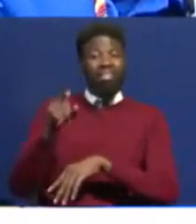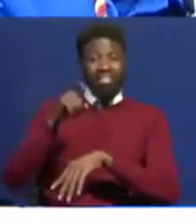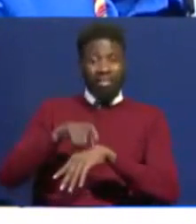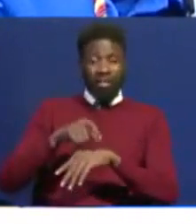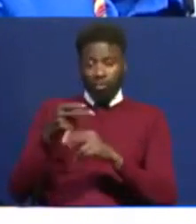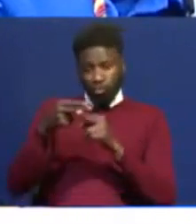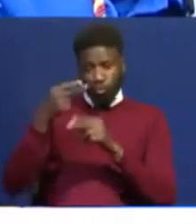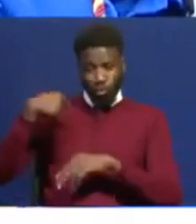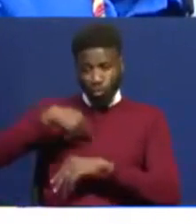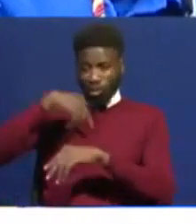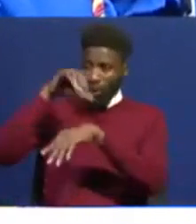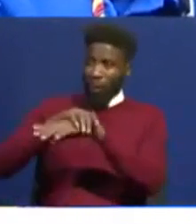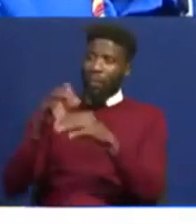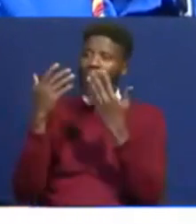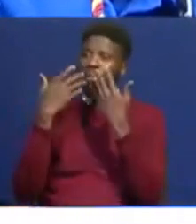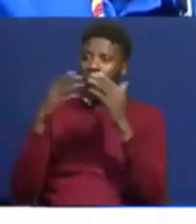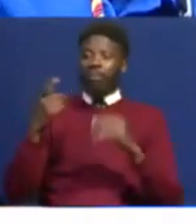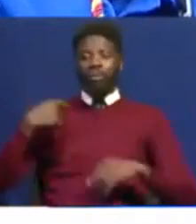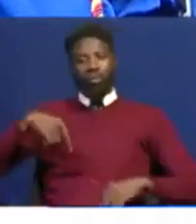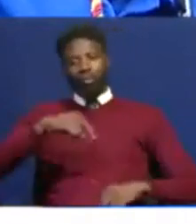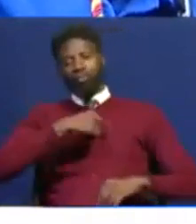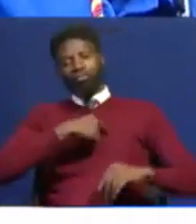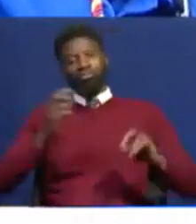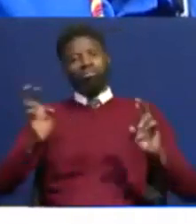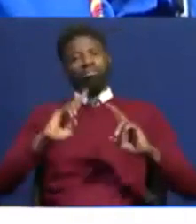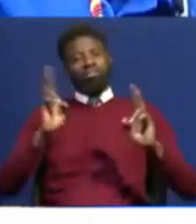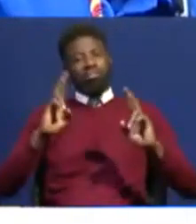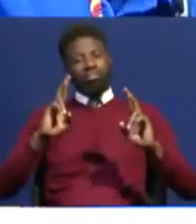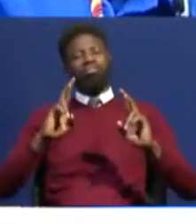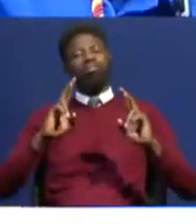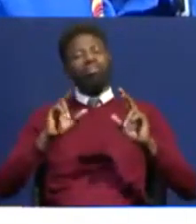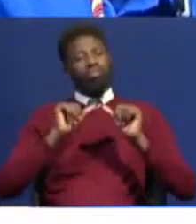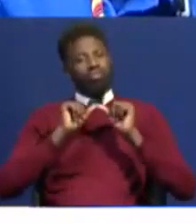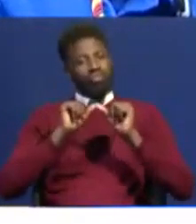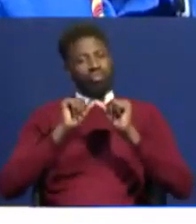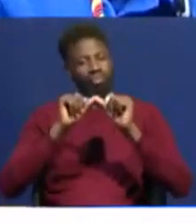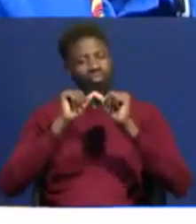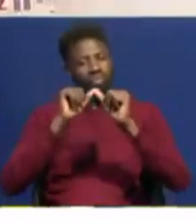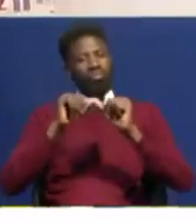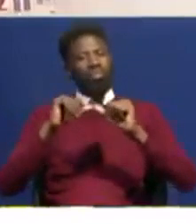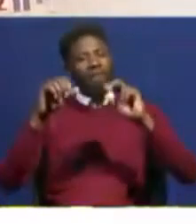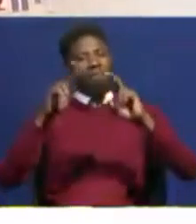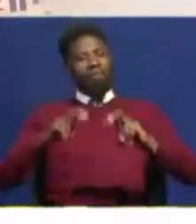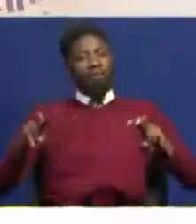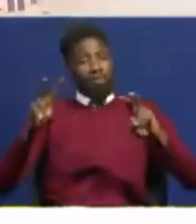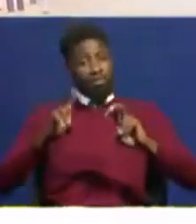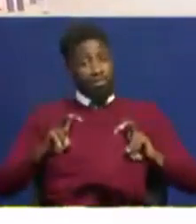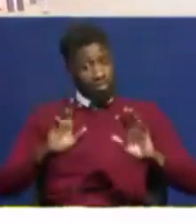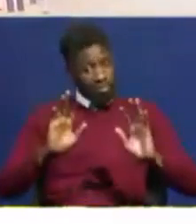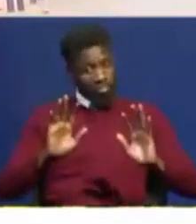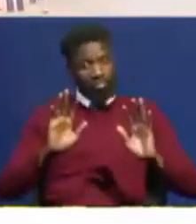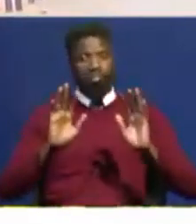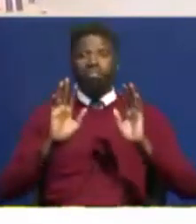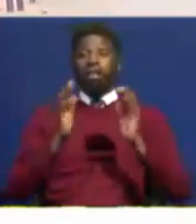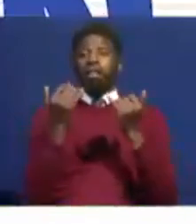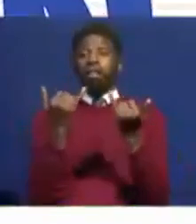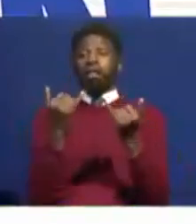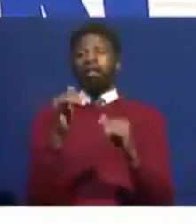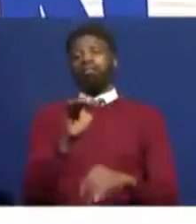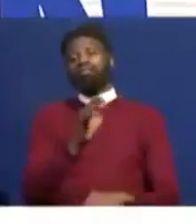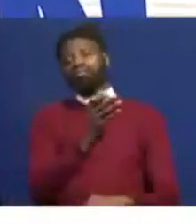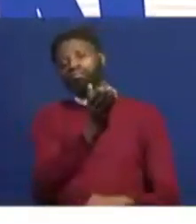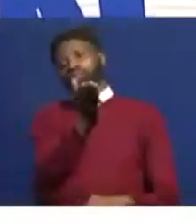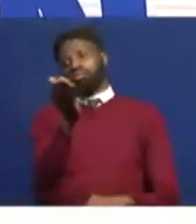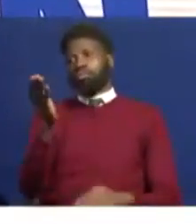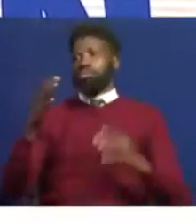we will be ready to proceed with the rest of the investigation. Otherwise, we ask the members of the public